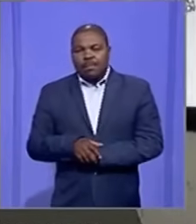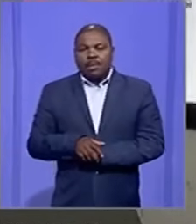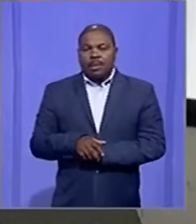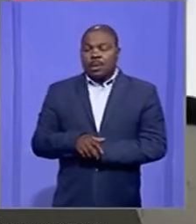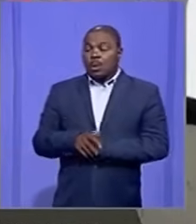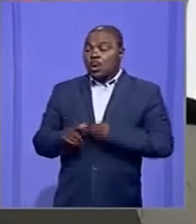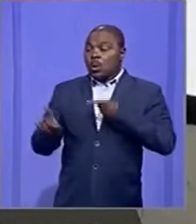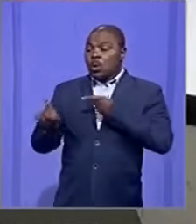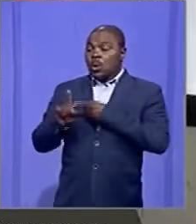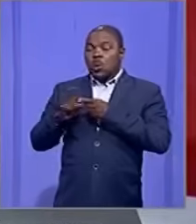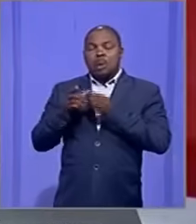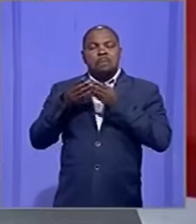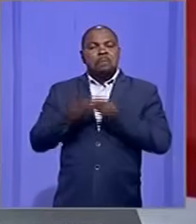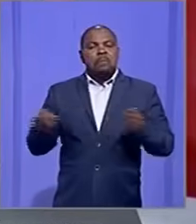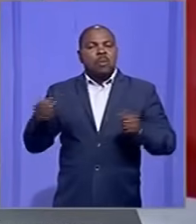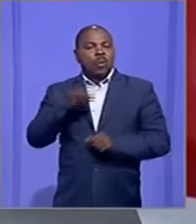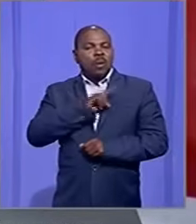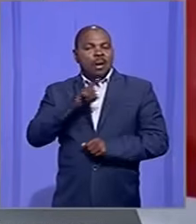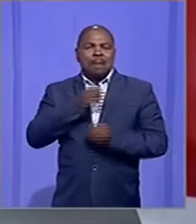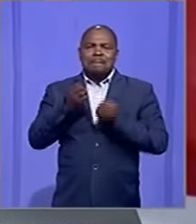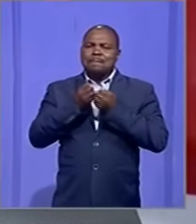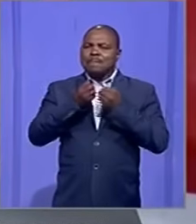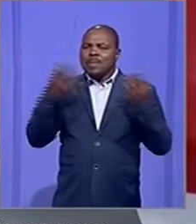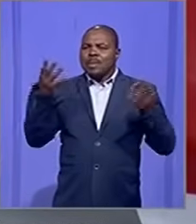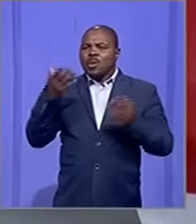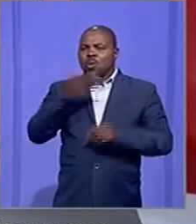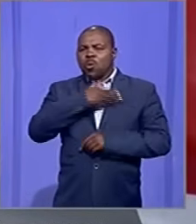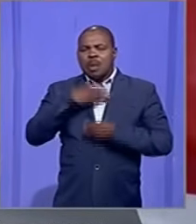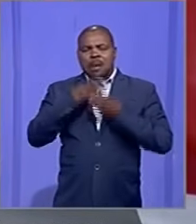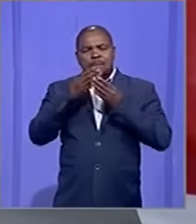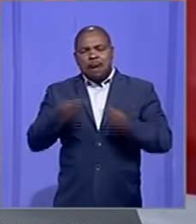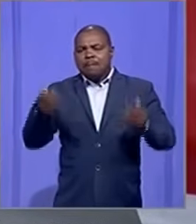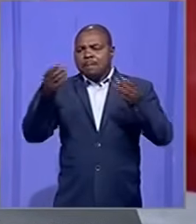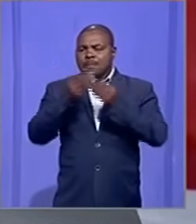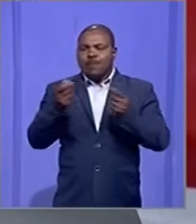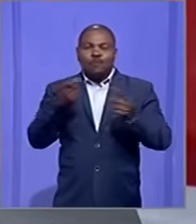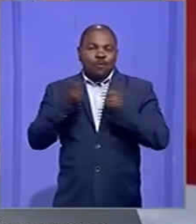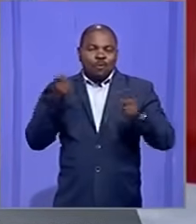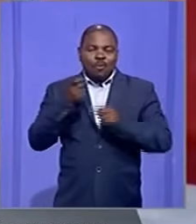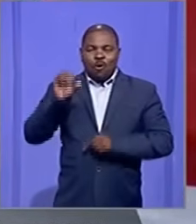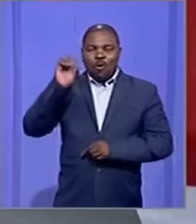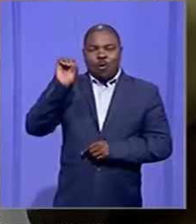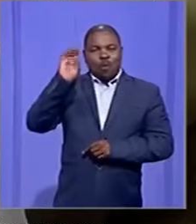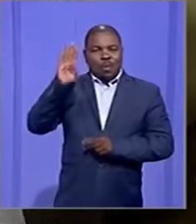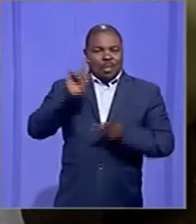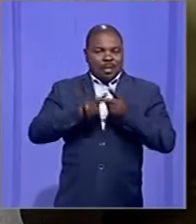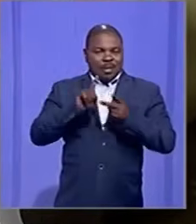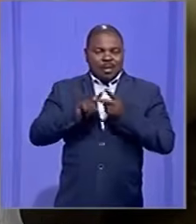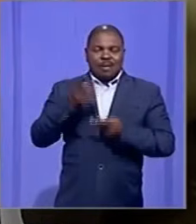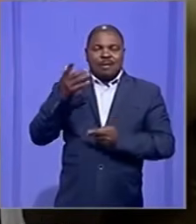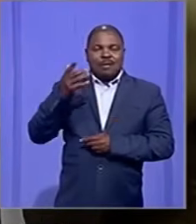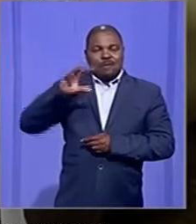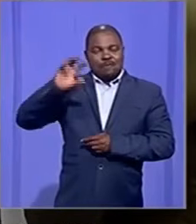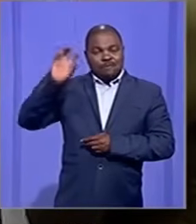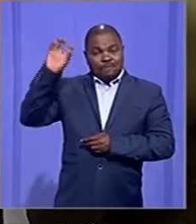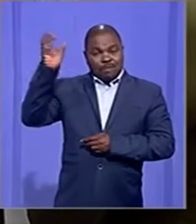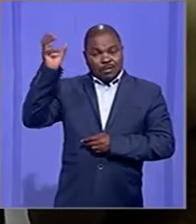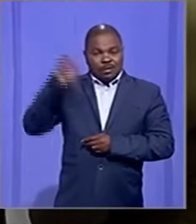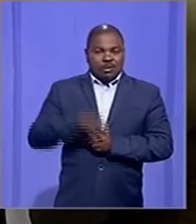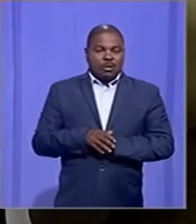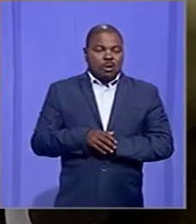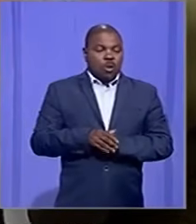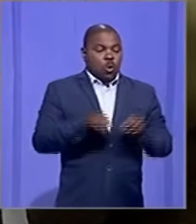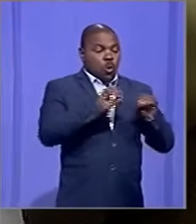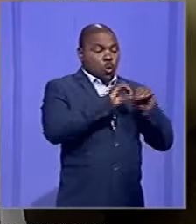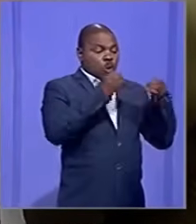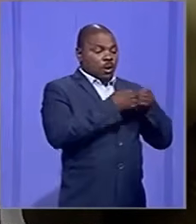le ditlaleo tse ngata tsa basadi ba nyametseng Bloemfontein mmoho le provinceng. Mo mekgatlo e kgahlanong le